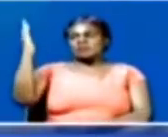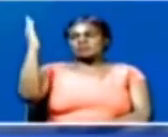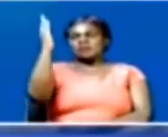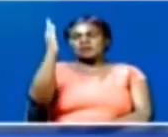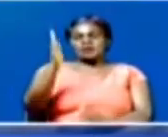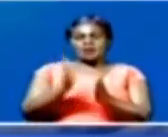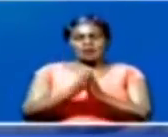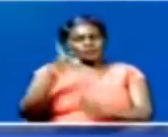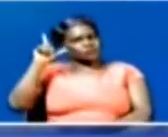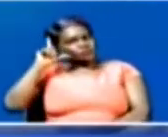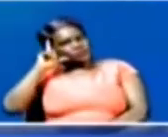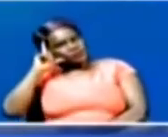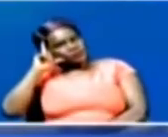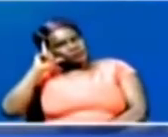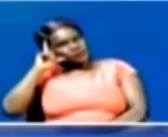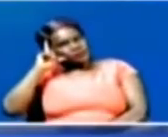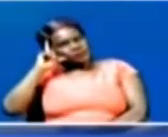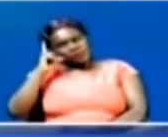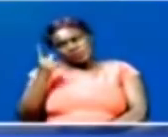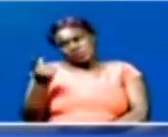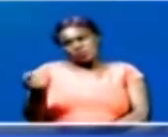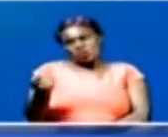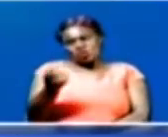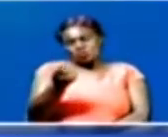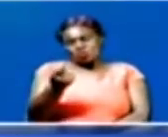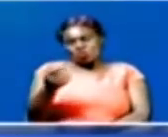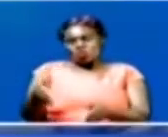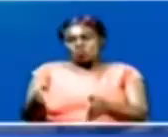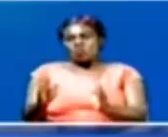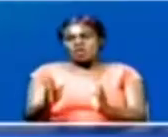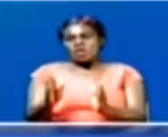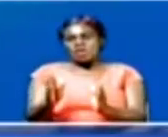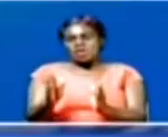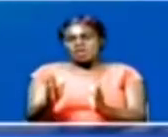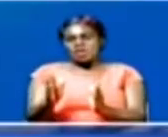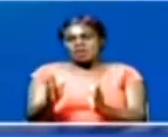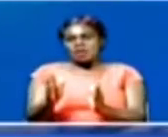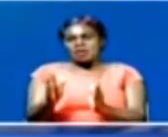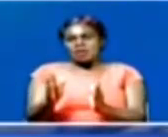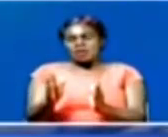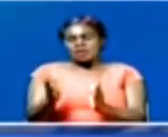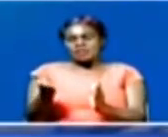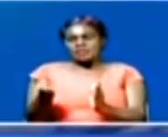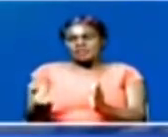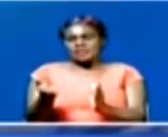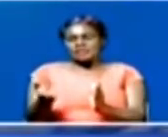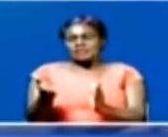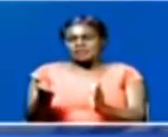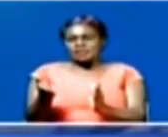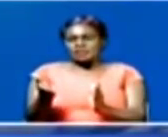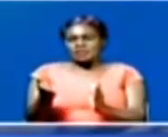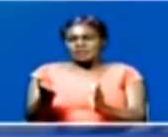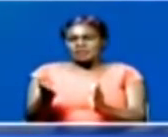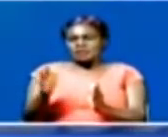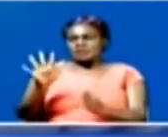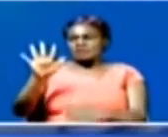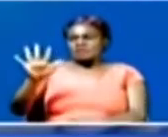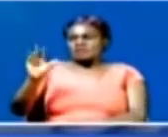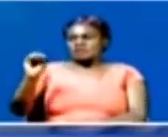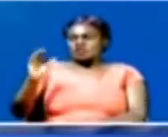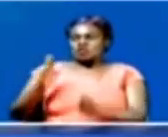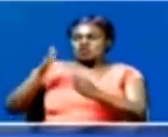hostel. These are just small modules, a small number of modules, because this system has 50 plus